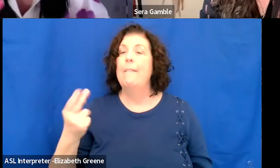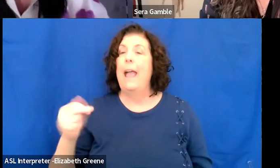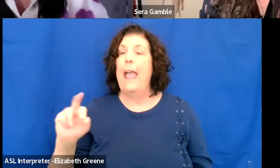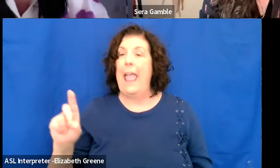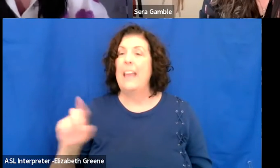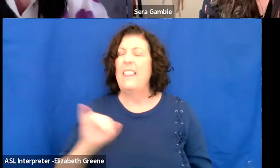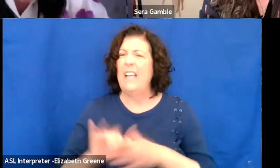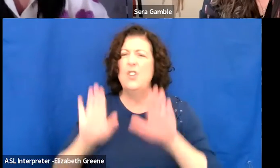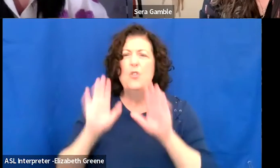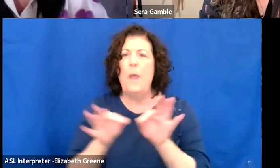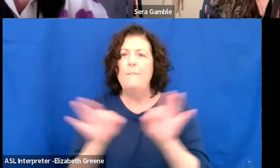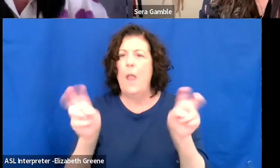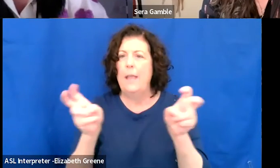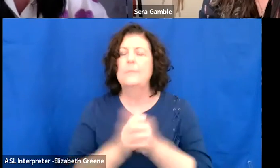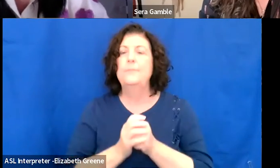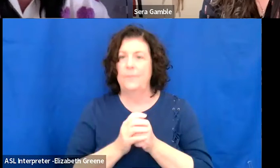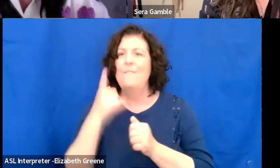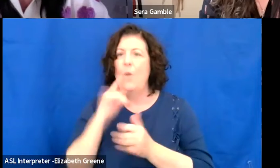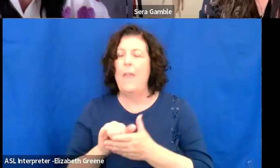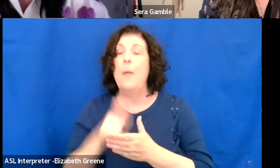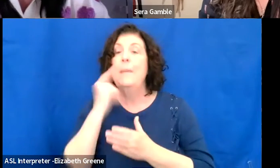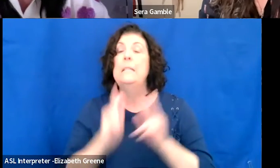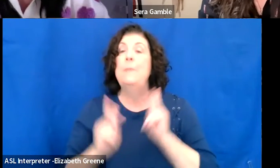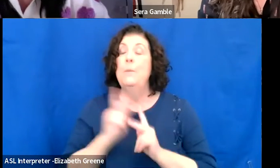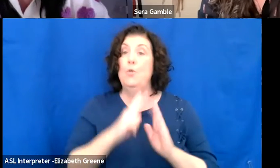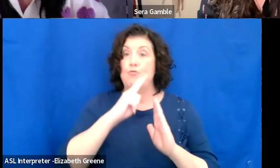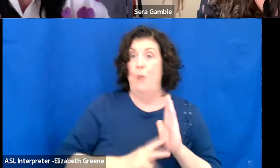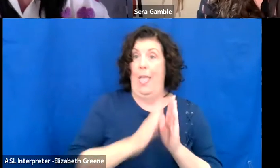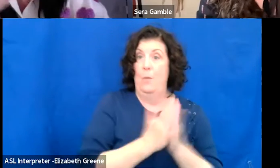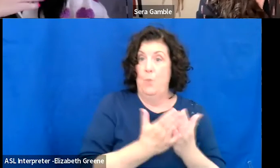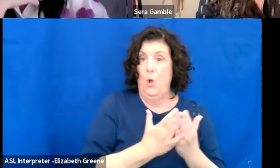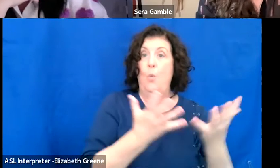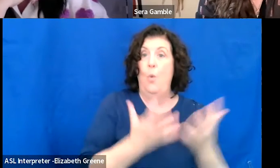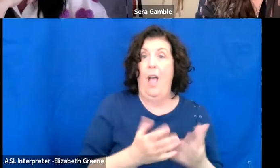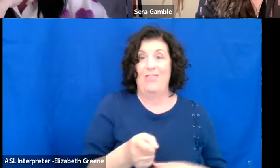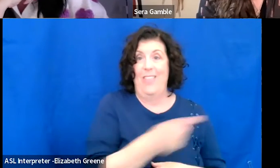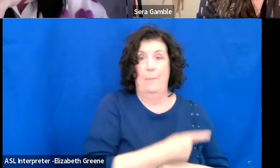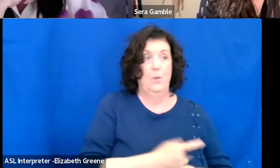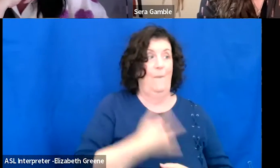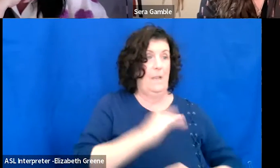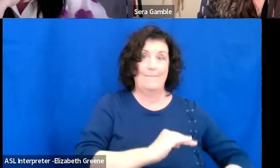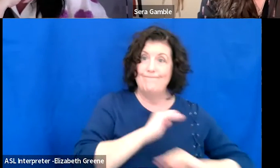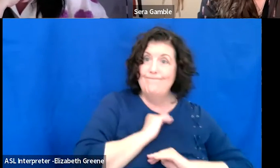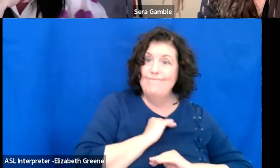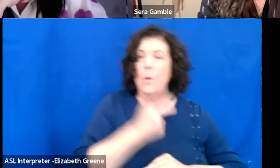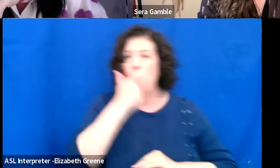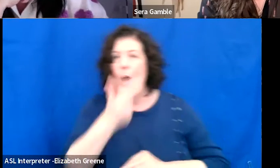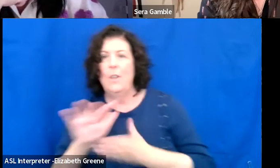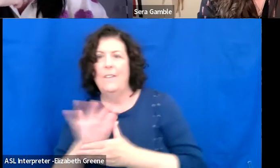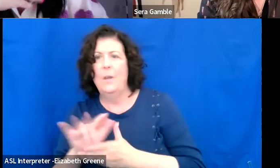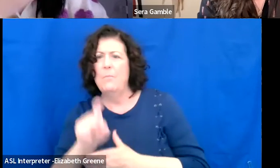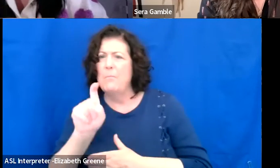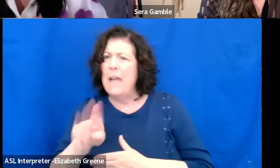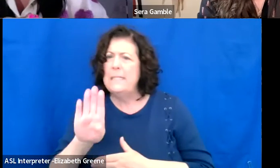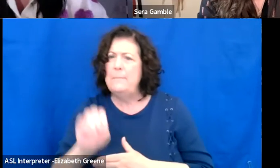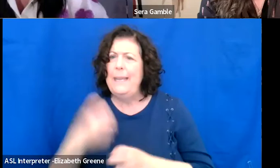did that did read the book, you want them to feel that satisfaction too. And that probably is so difficult, especially because